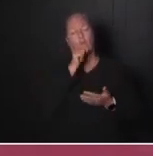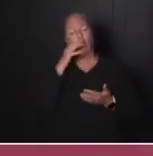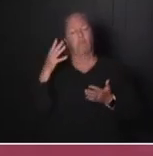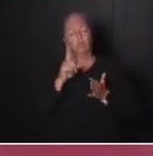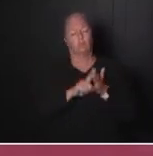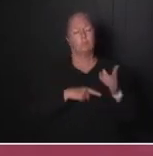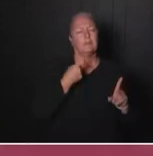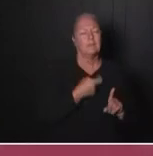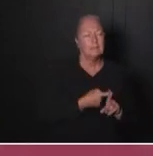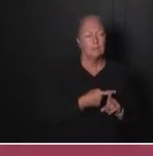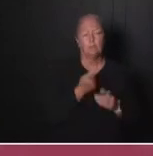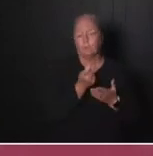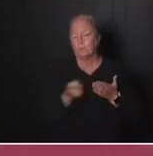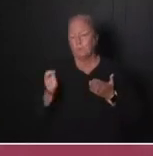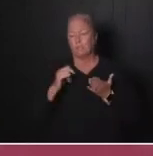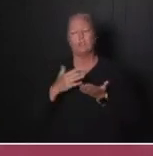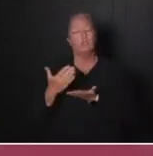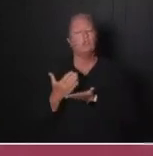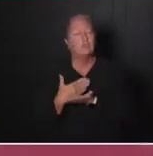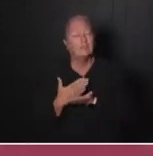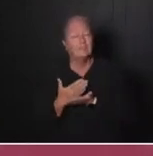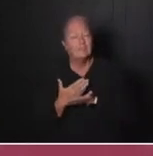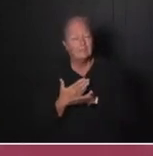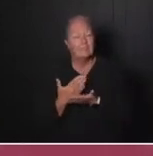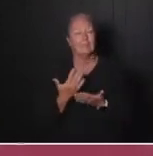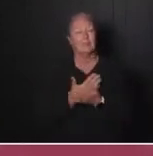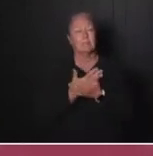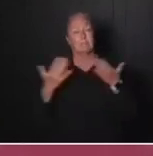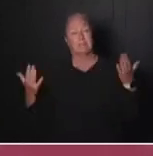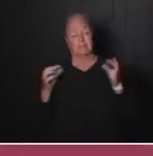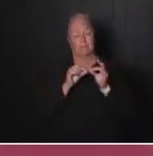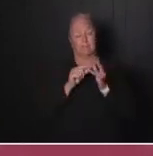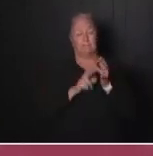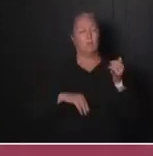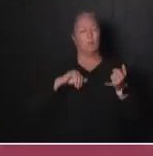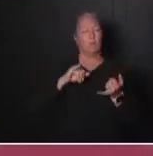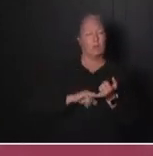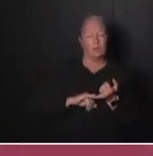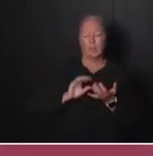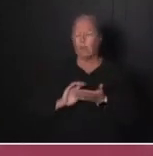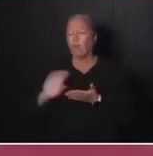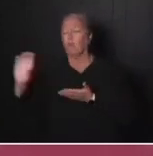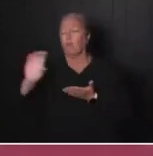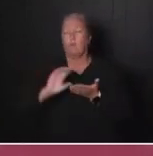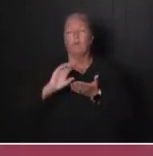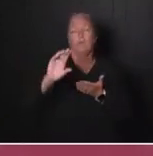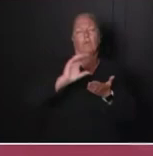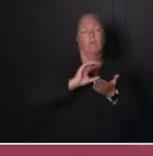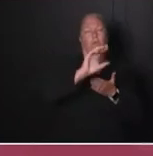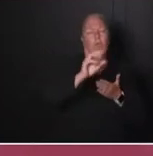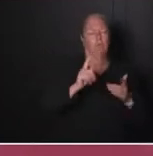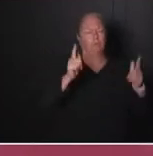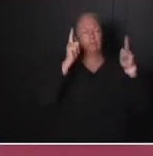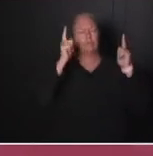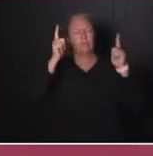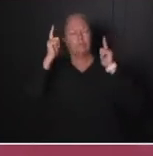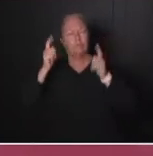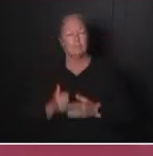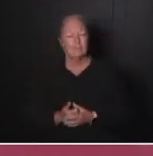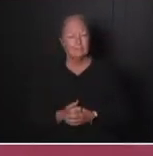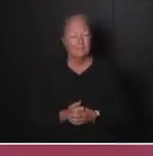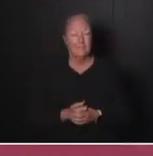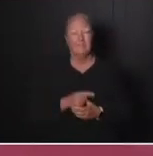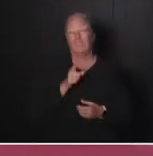pay dividends to their shareholders and huge bonuses to their executives. We're talking in the